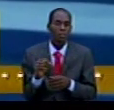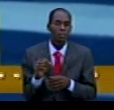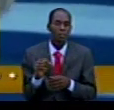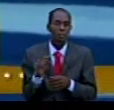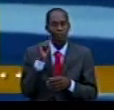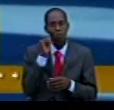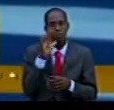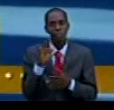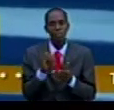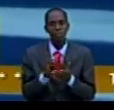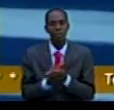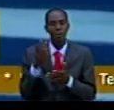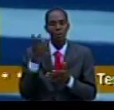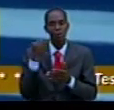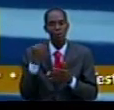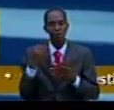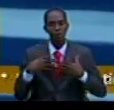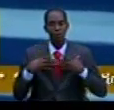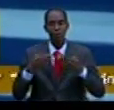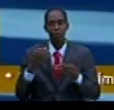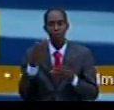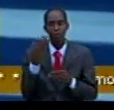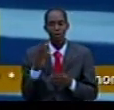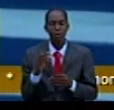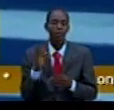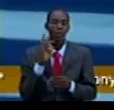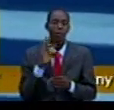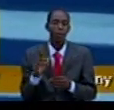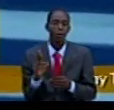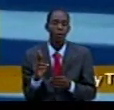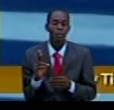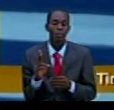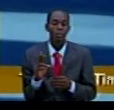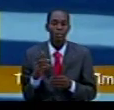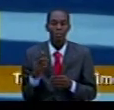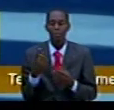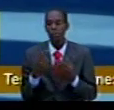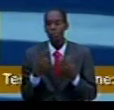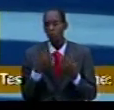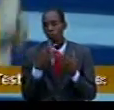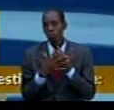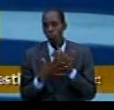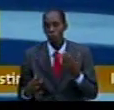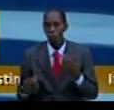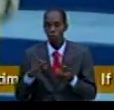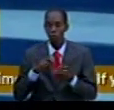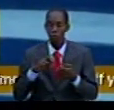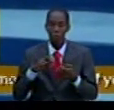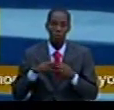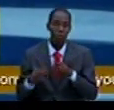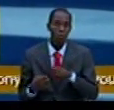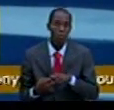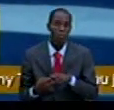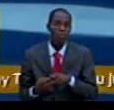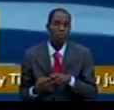o ko si mi ni ojo akoko to je ojo akoko ti a se program lori oke yi to je ojo Monday mo ri